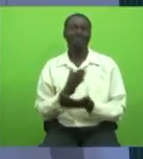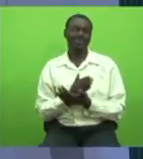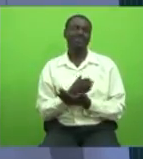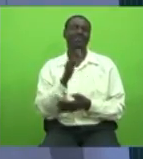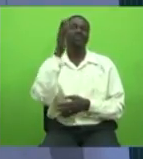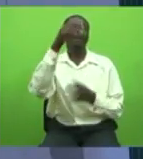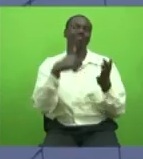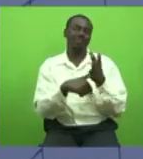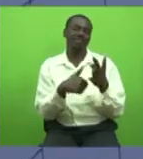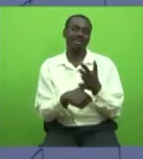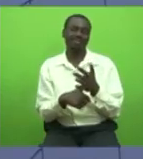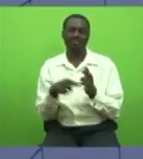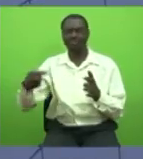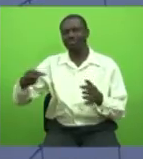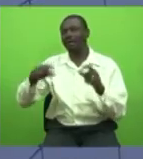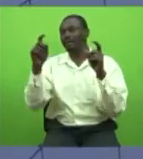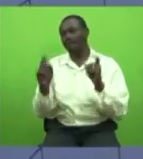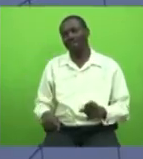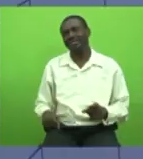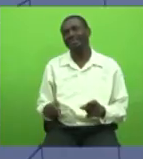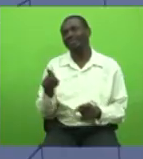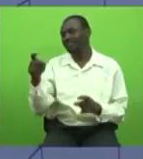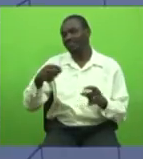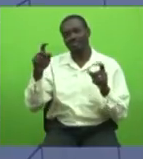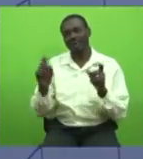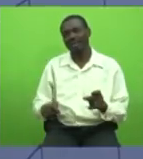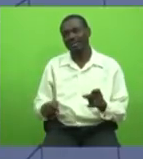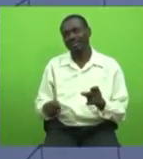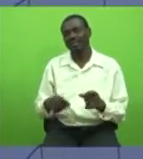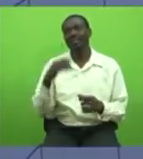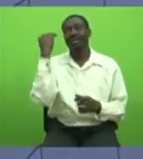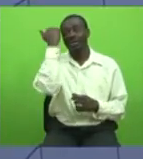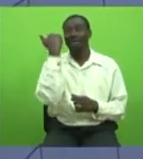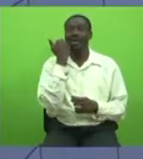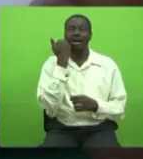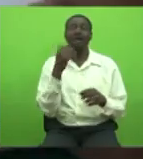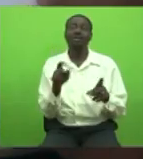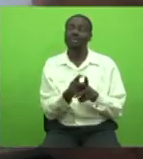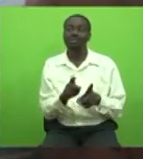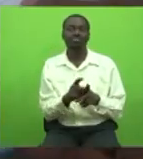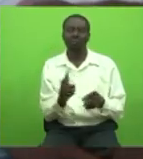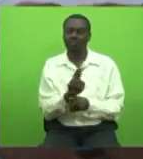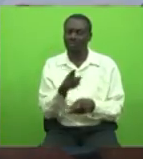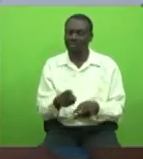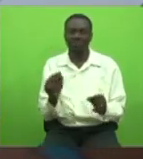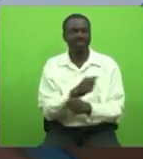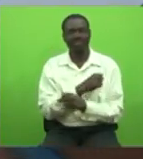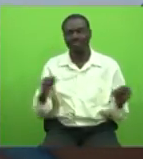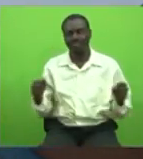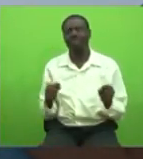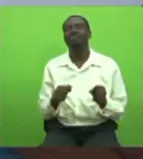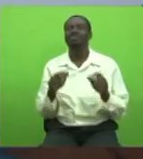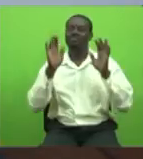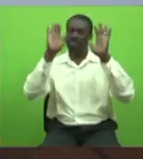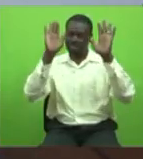without consent cannot be used in legal proceedings. It is therefore vital that a consent form is